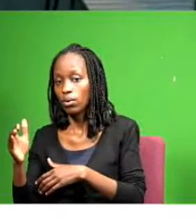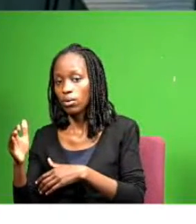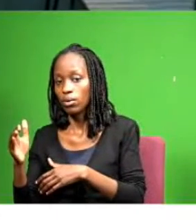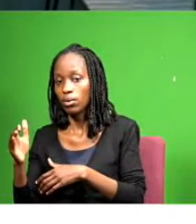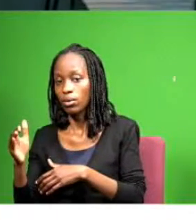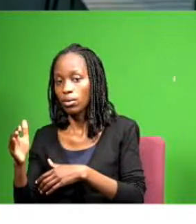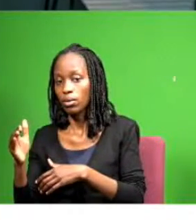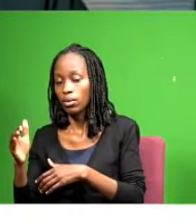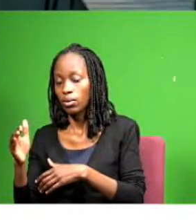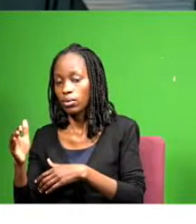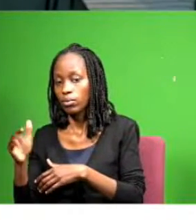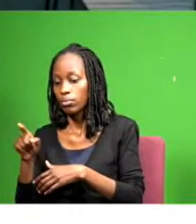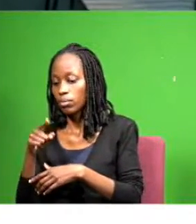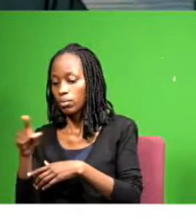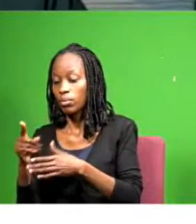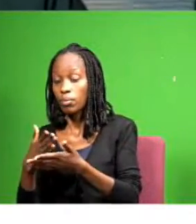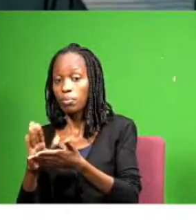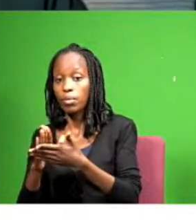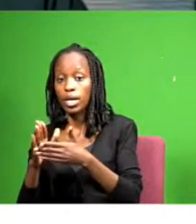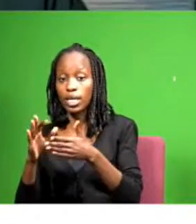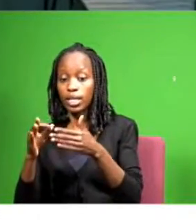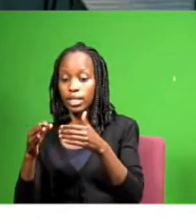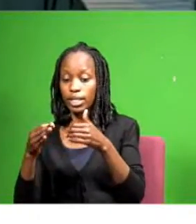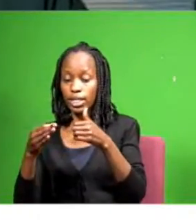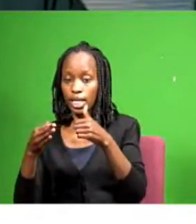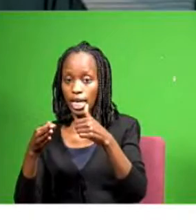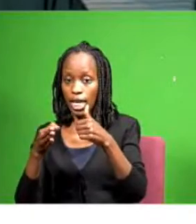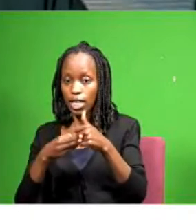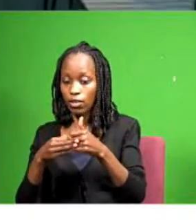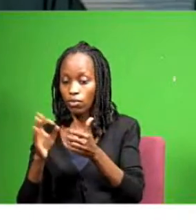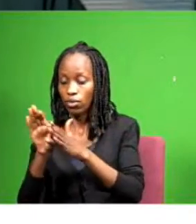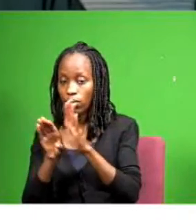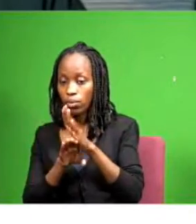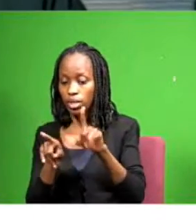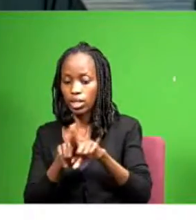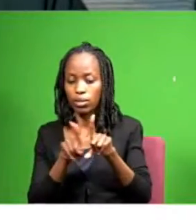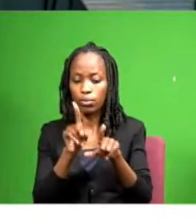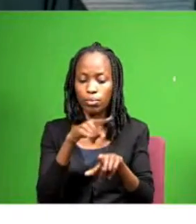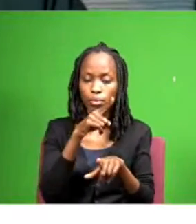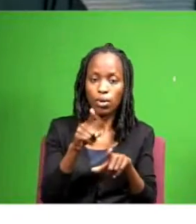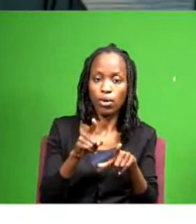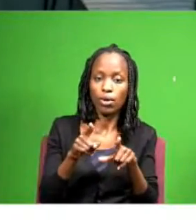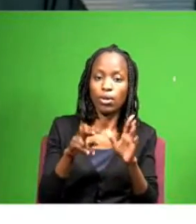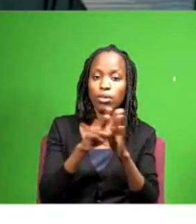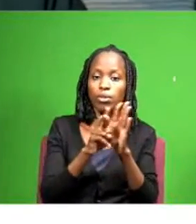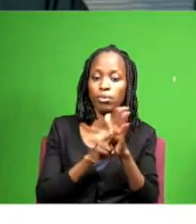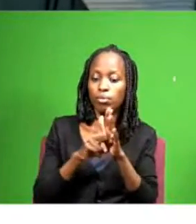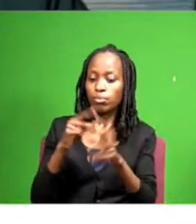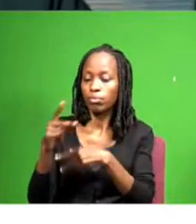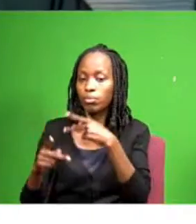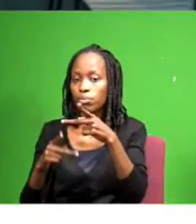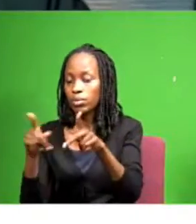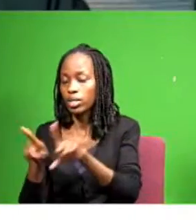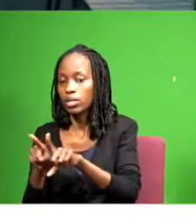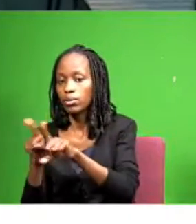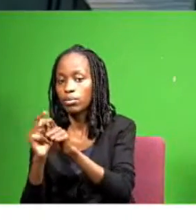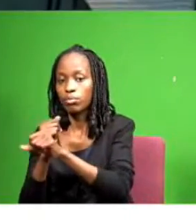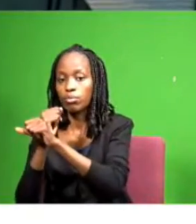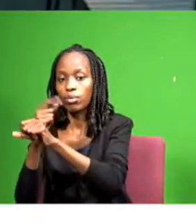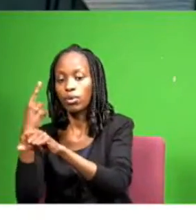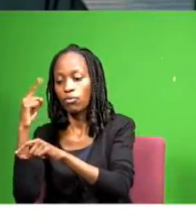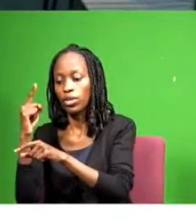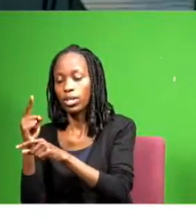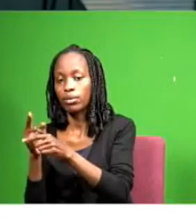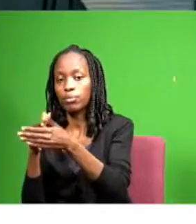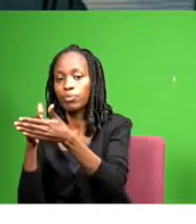Article 89 of the Constitution, violates the principles, procedures, and the safeguards for the